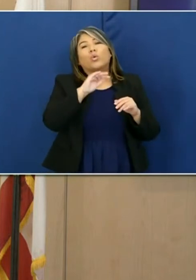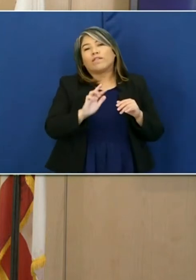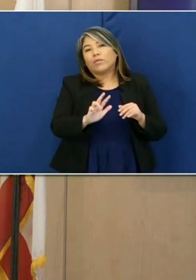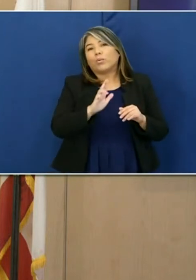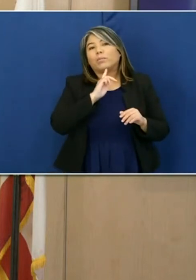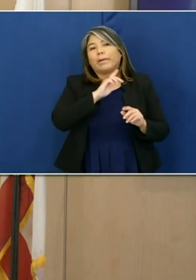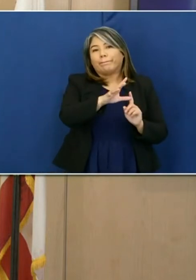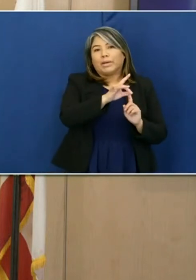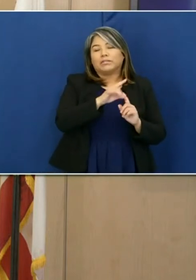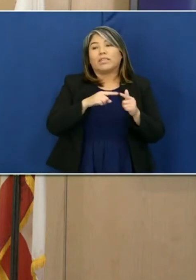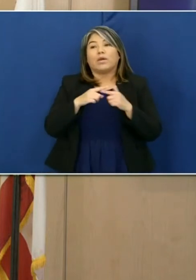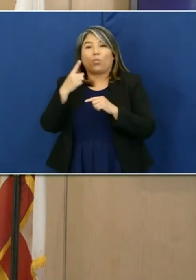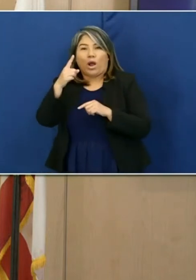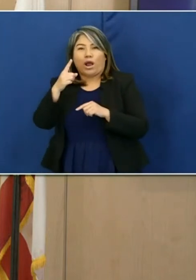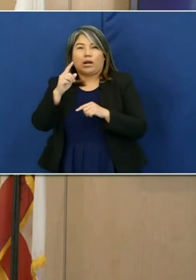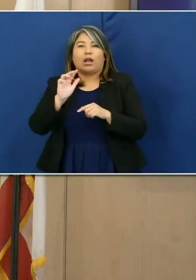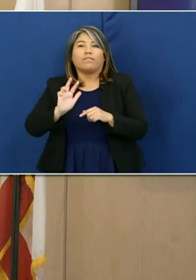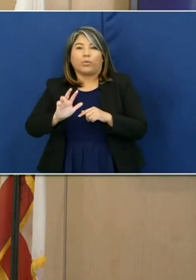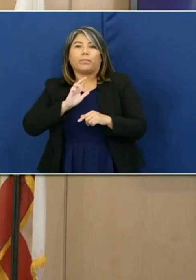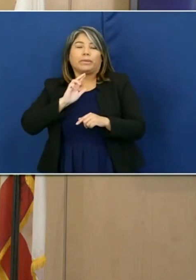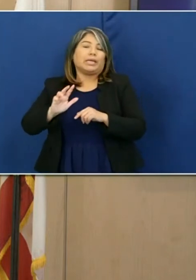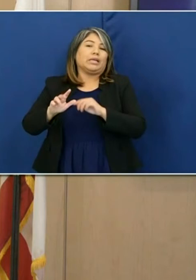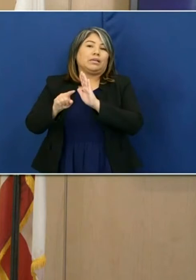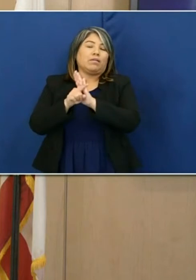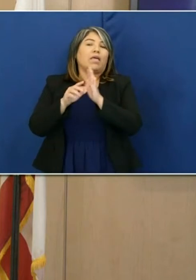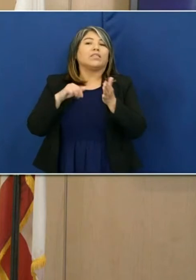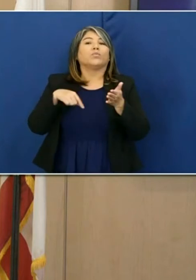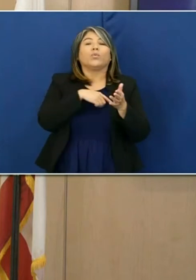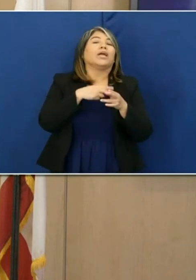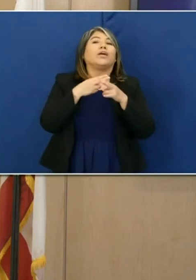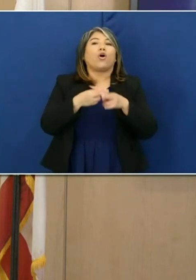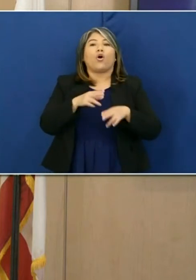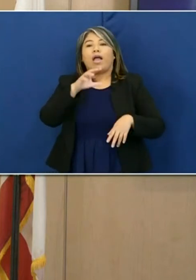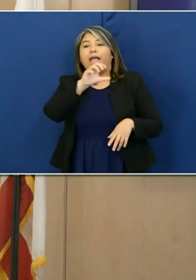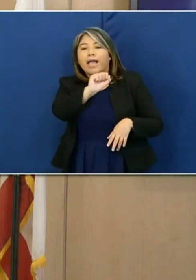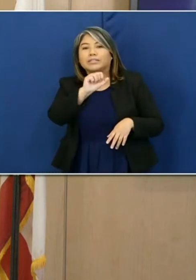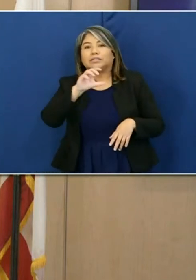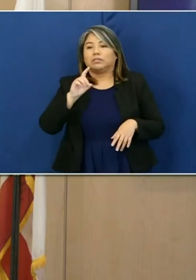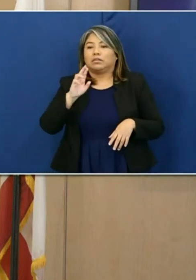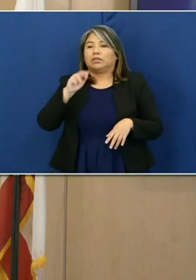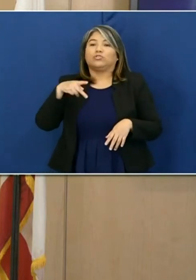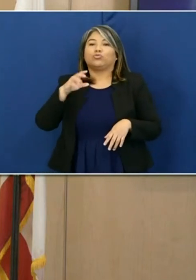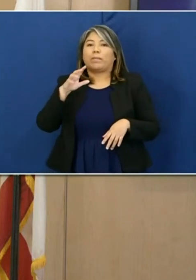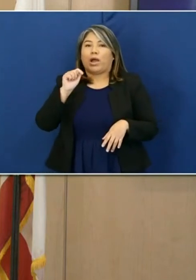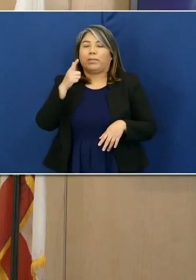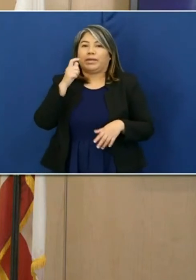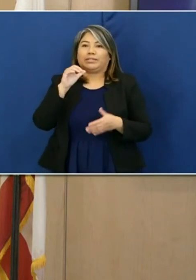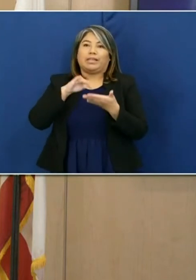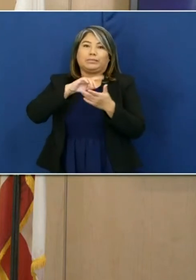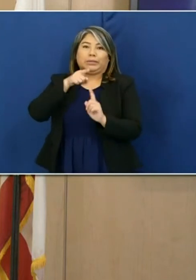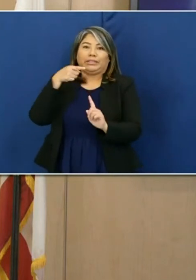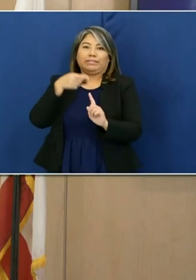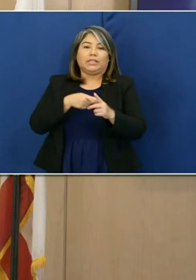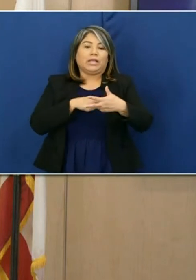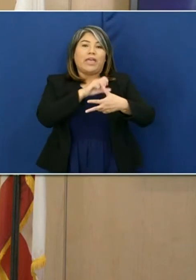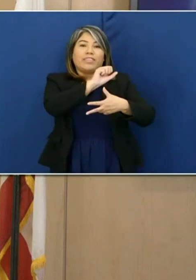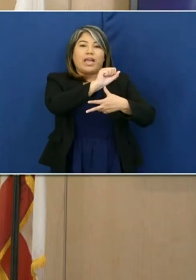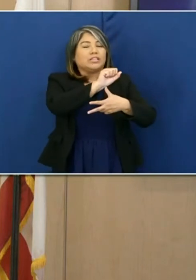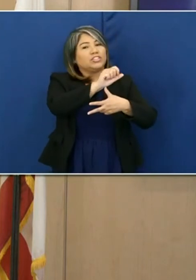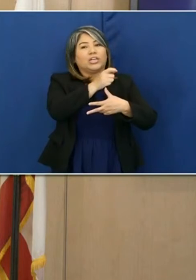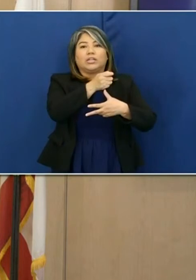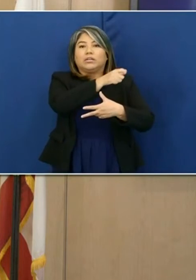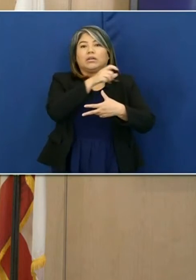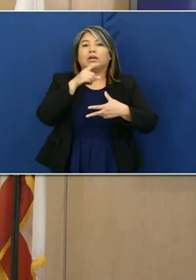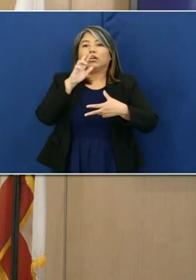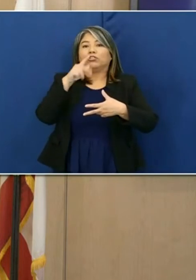but one of them will be negative. And that's what we call the S dropout, because it's specifically this target that targets the S gene of the